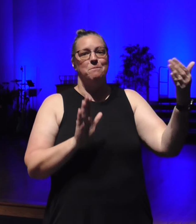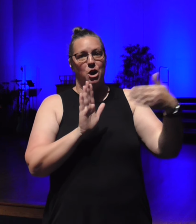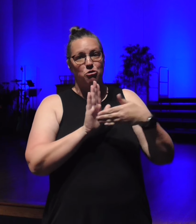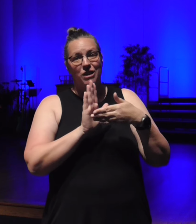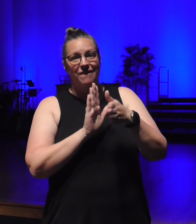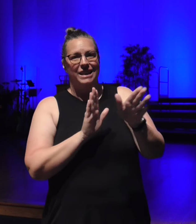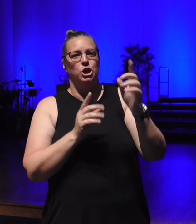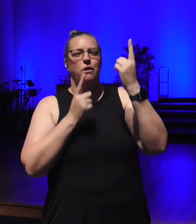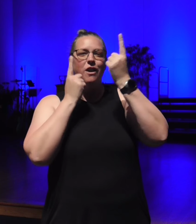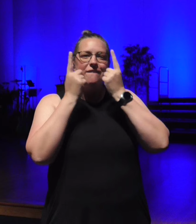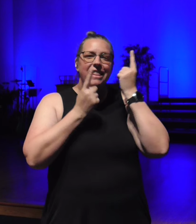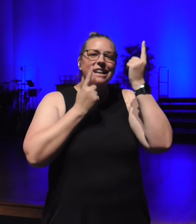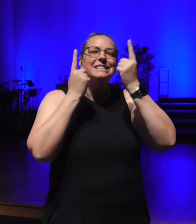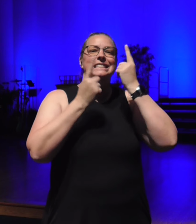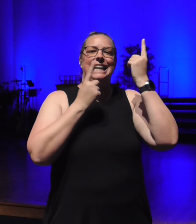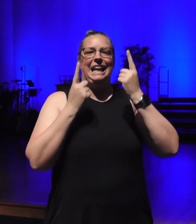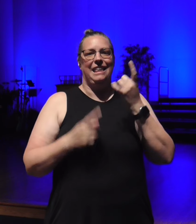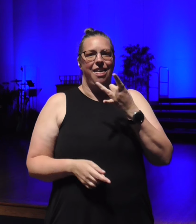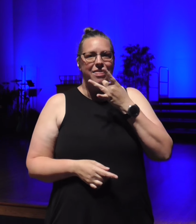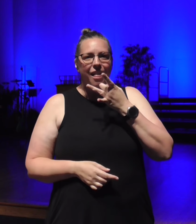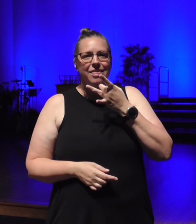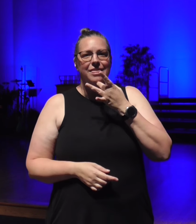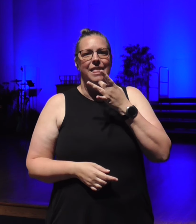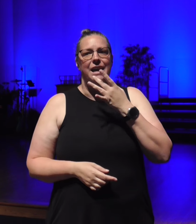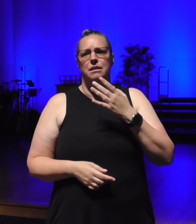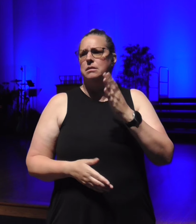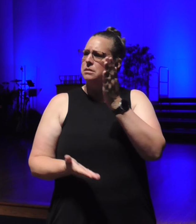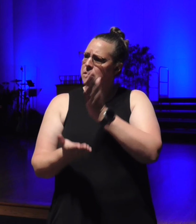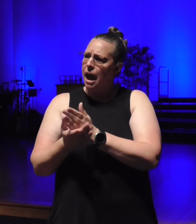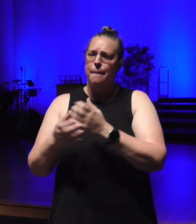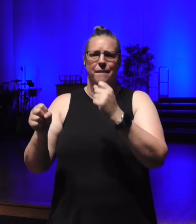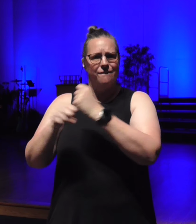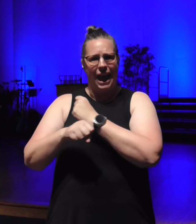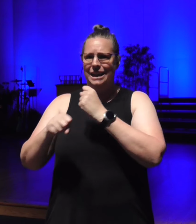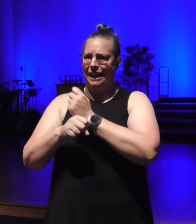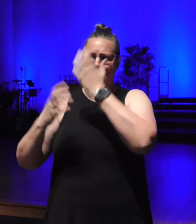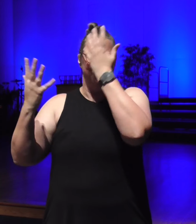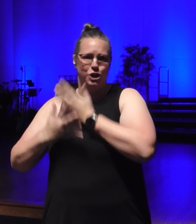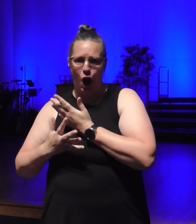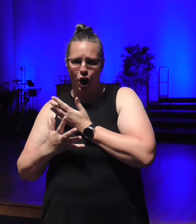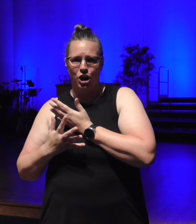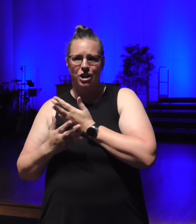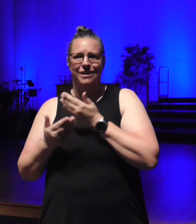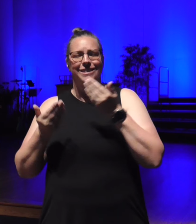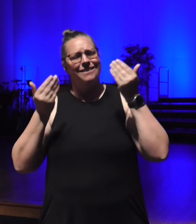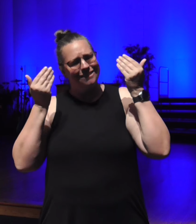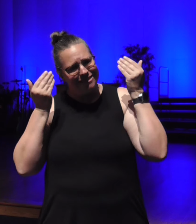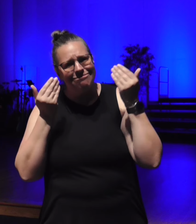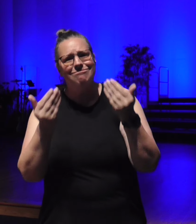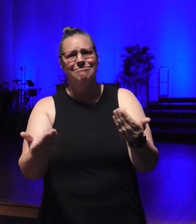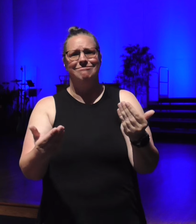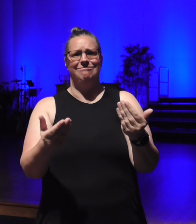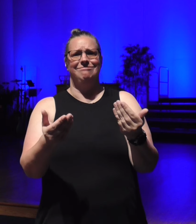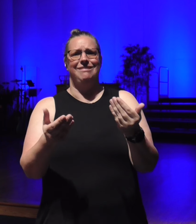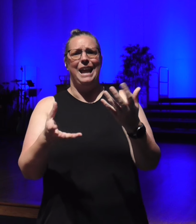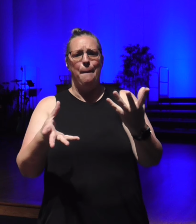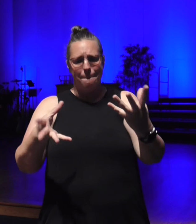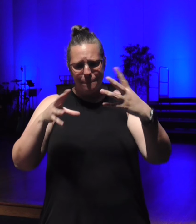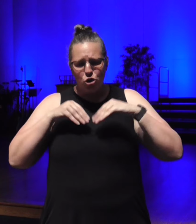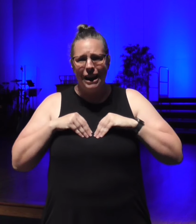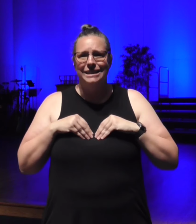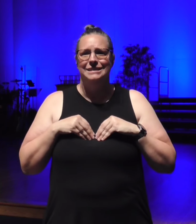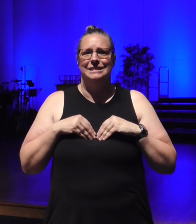there. When we stop fighting the dark and lean in with faith and trust, loosening our grip on how we think